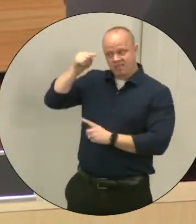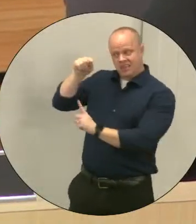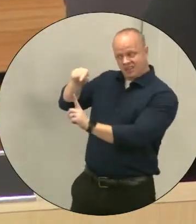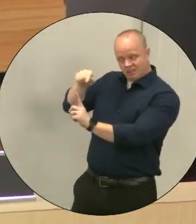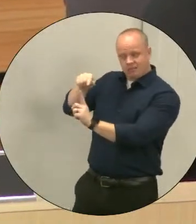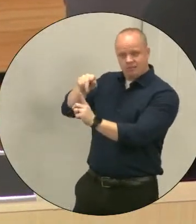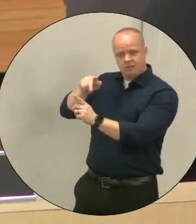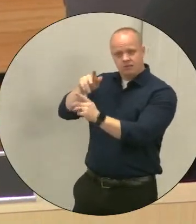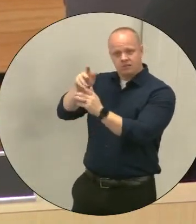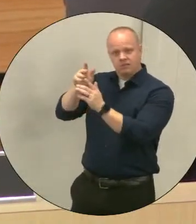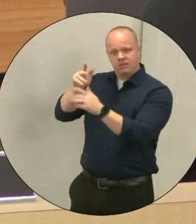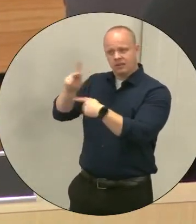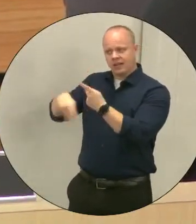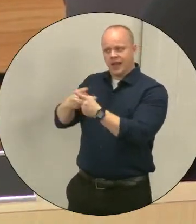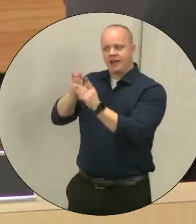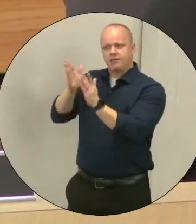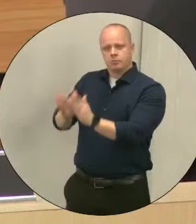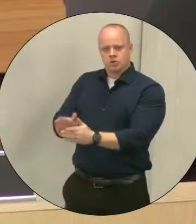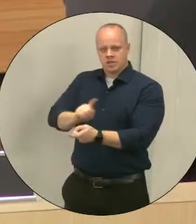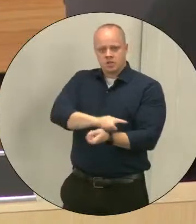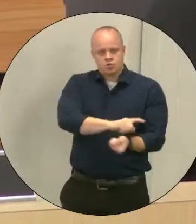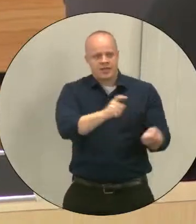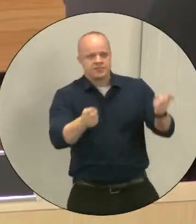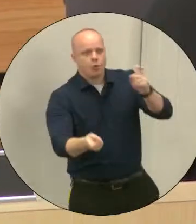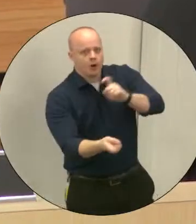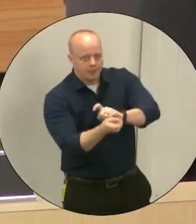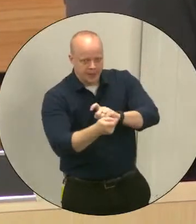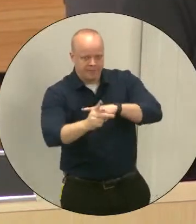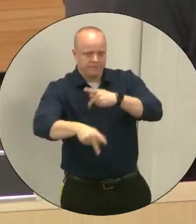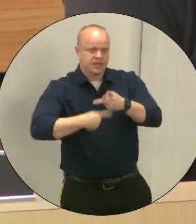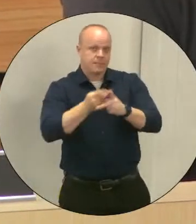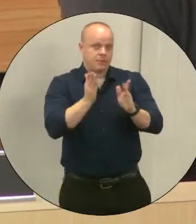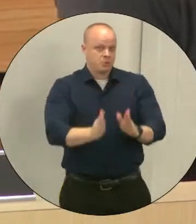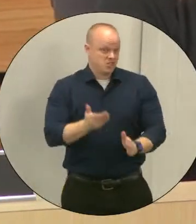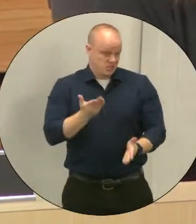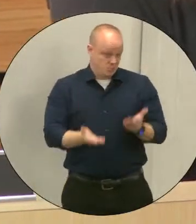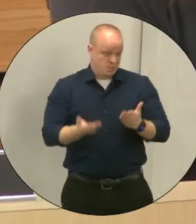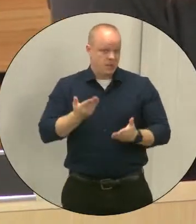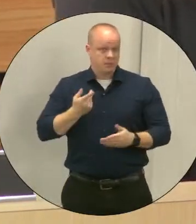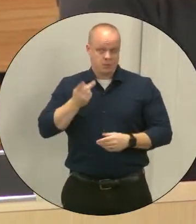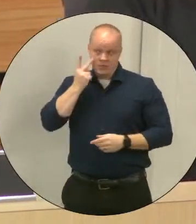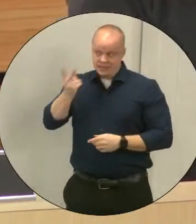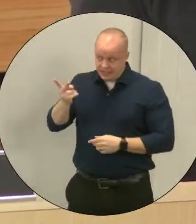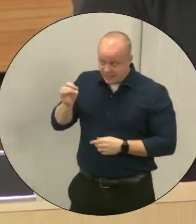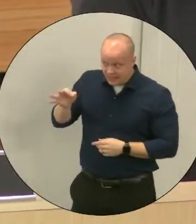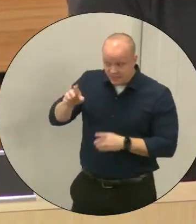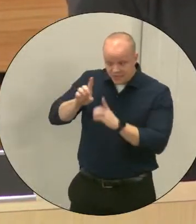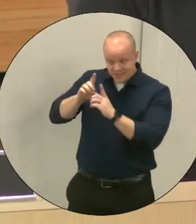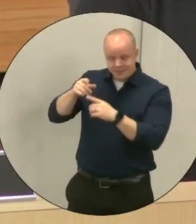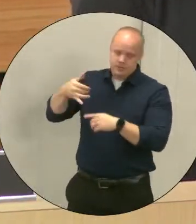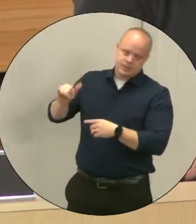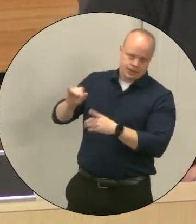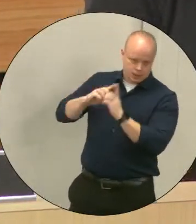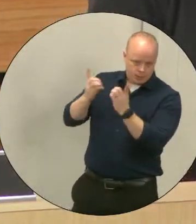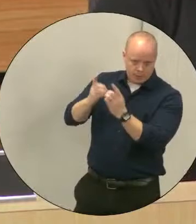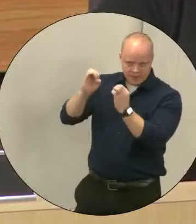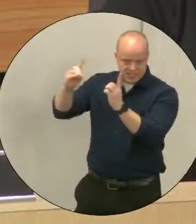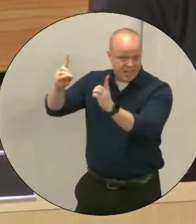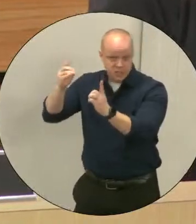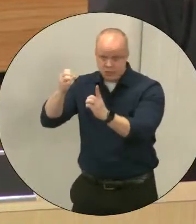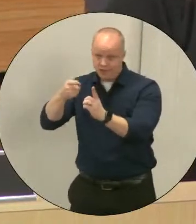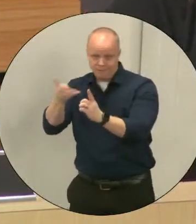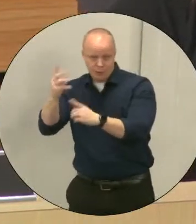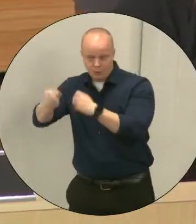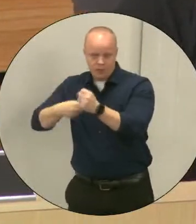of person who's a transformative kind of person who we might actually see, if there's still a Department of Education in a few years, he might